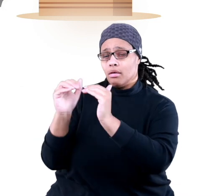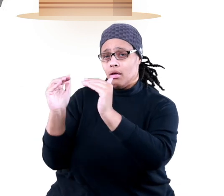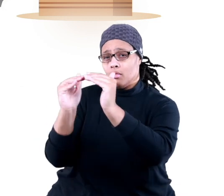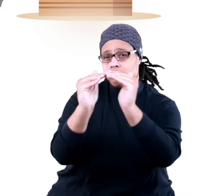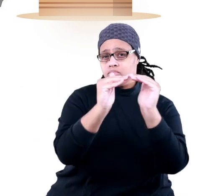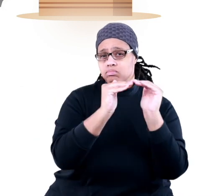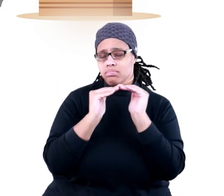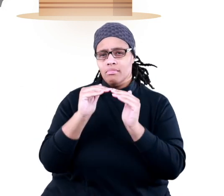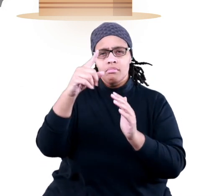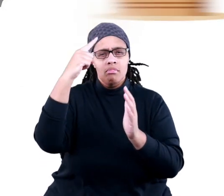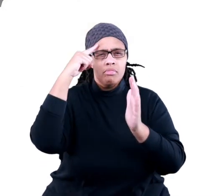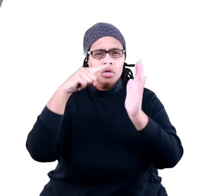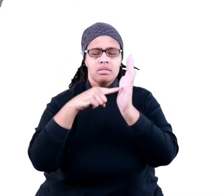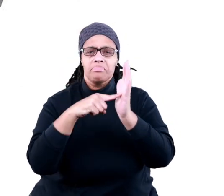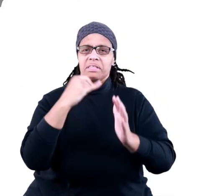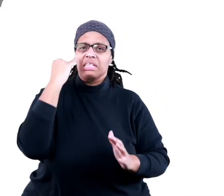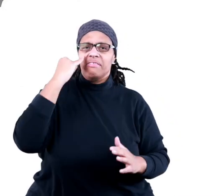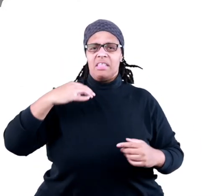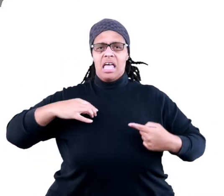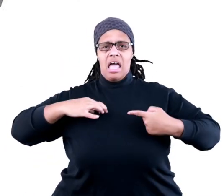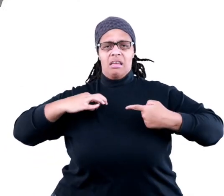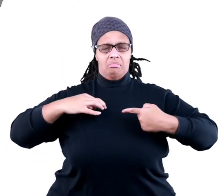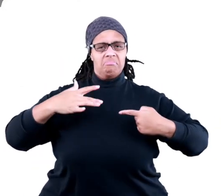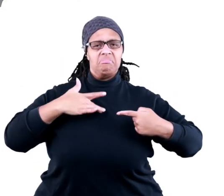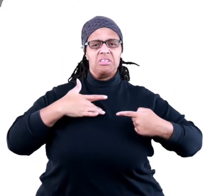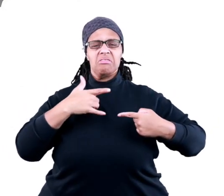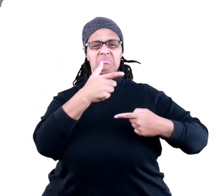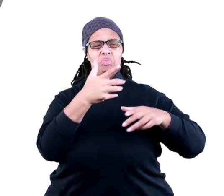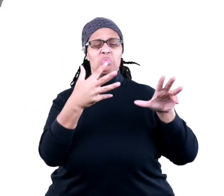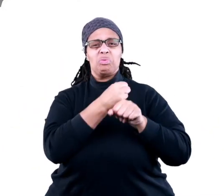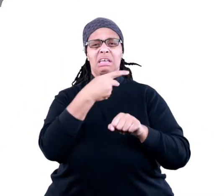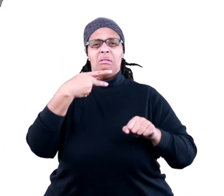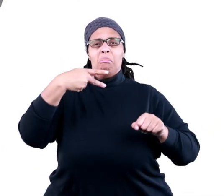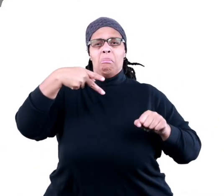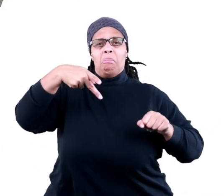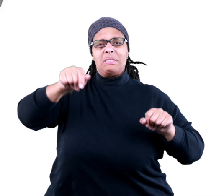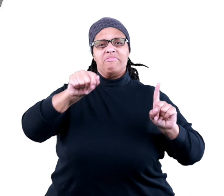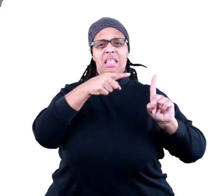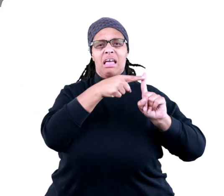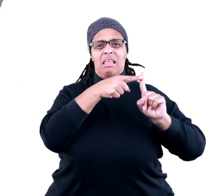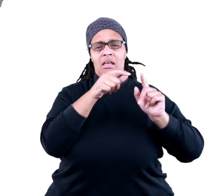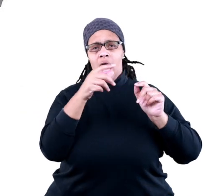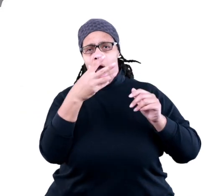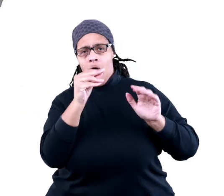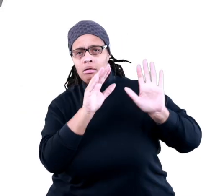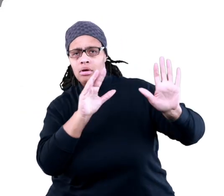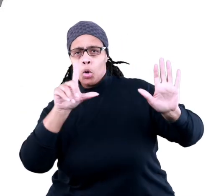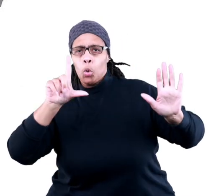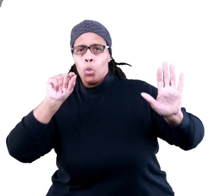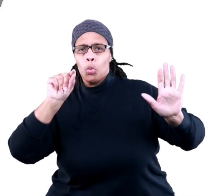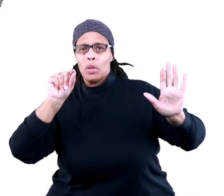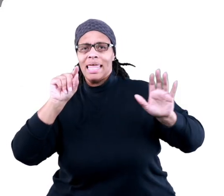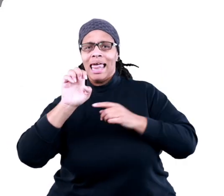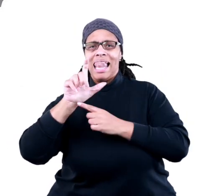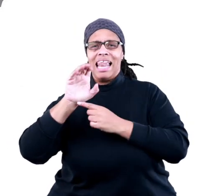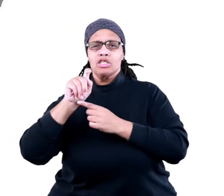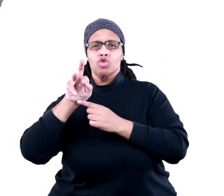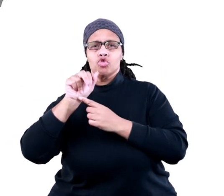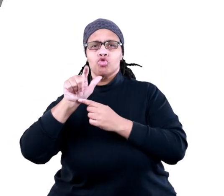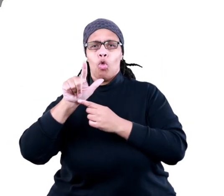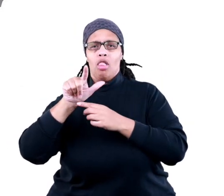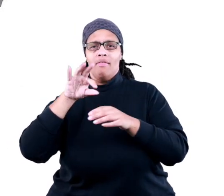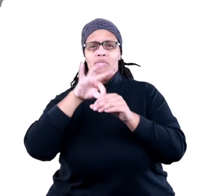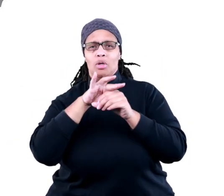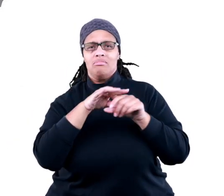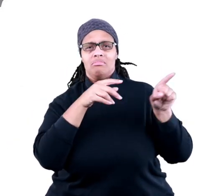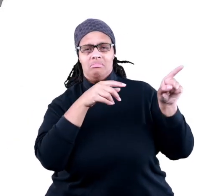states equally. So, for example, if a candidate thinks winning Pennsylvania and its 20 electoral votes will